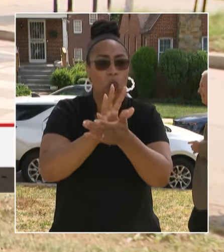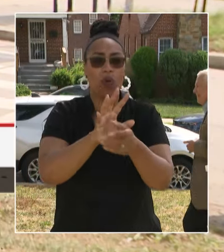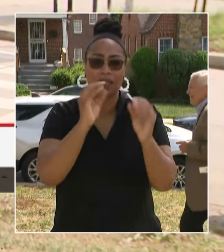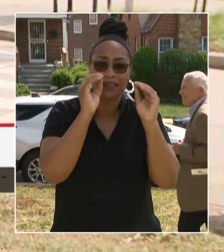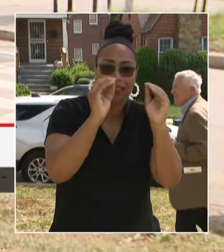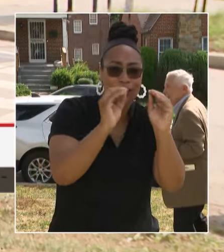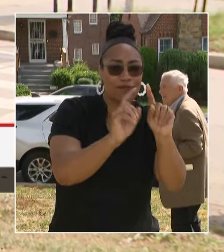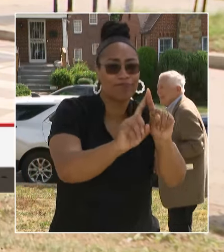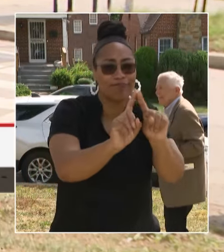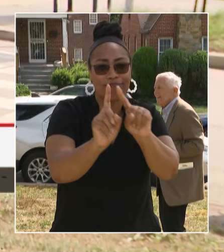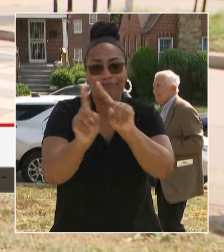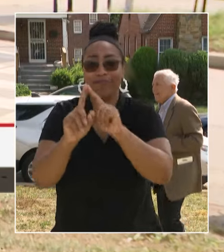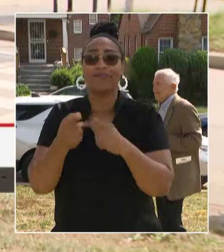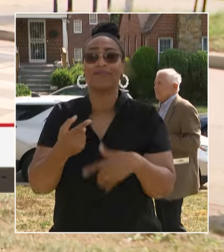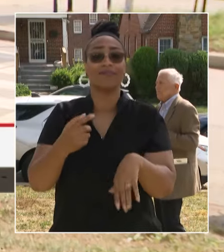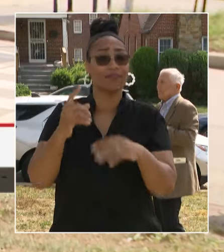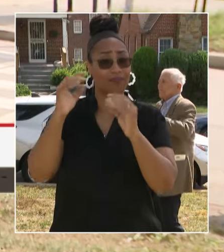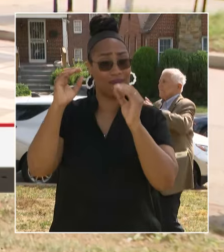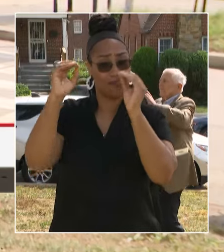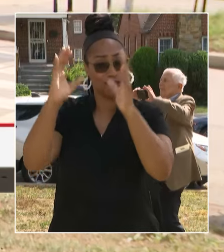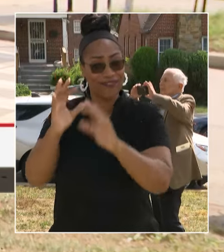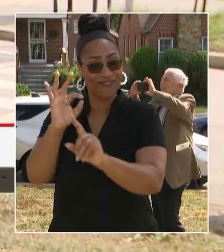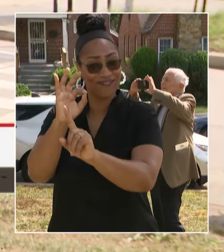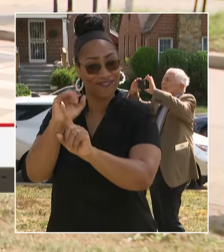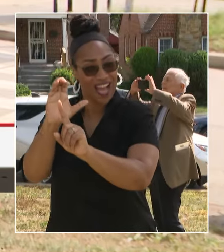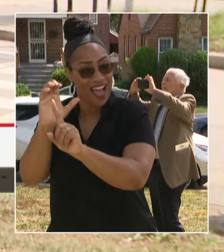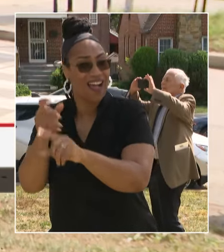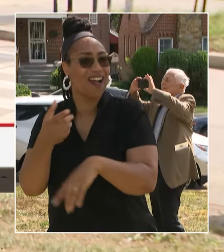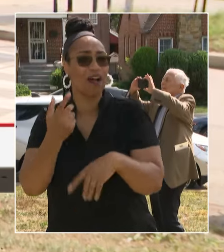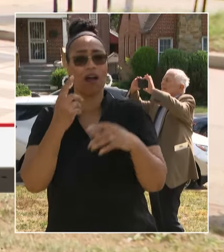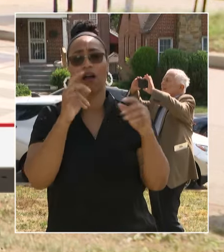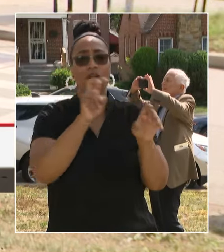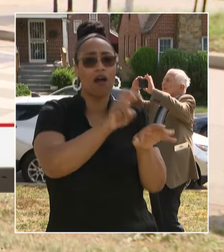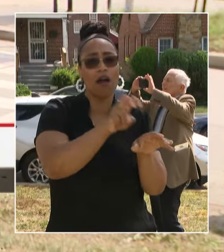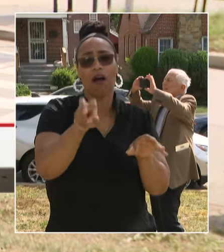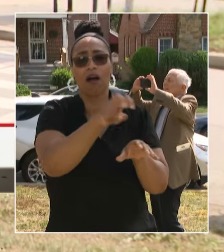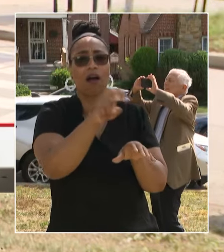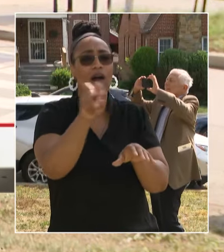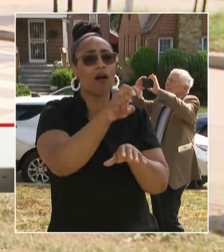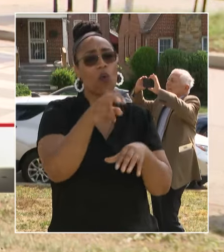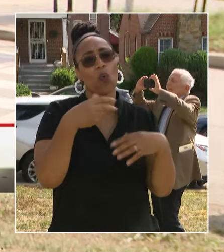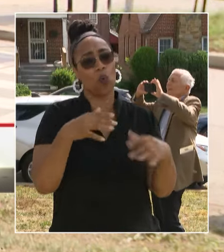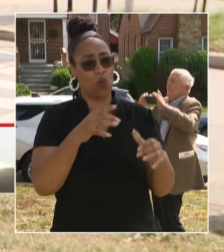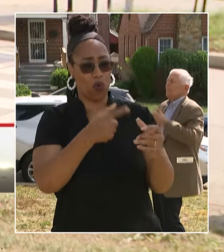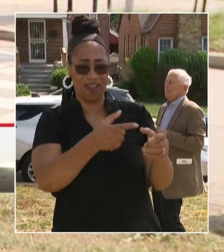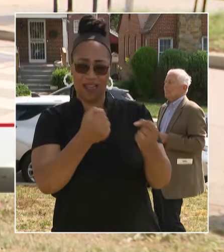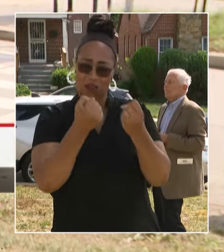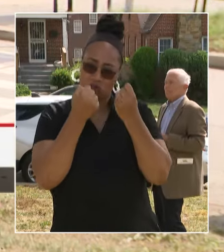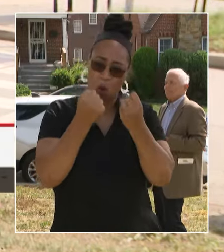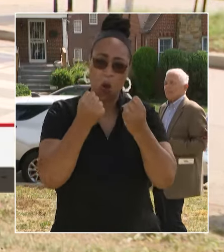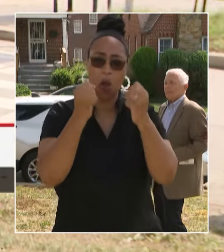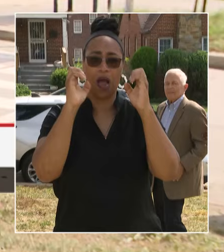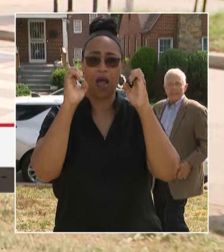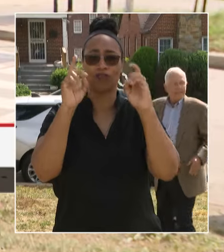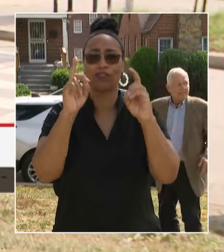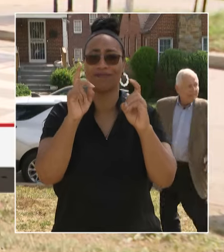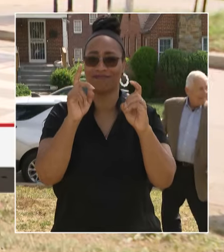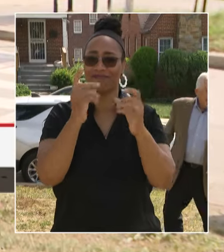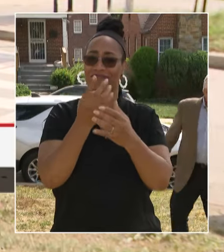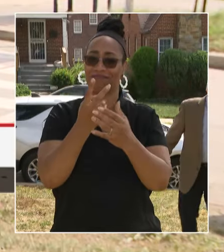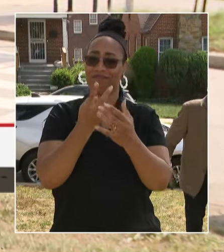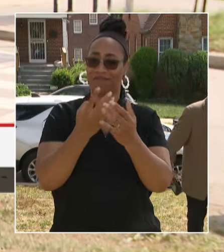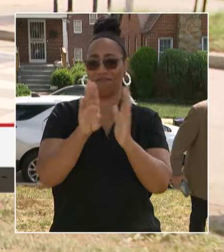of District of Columbia. So this family has roots in education, and it would be great to send all DC residents that would like